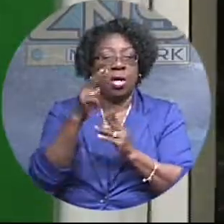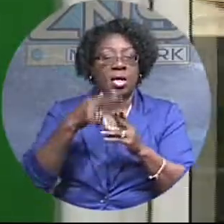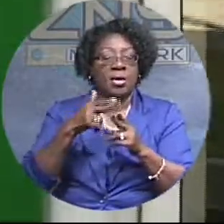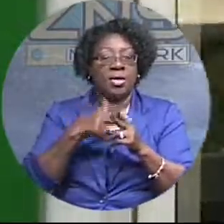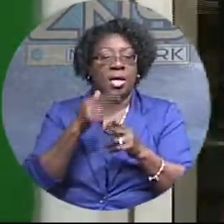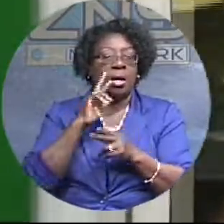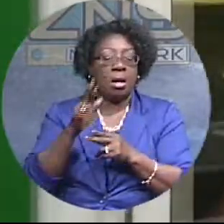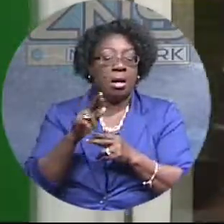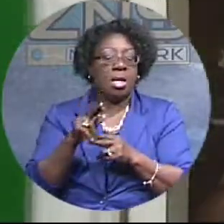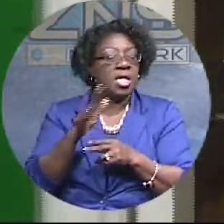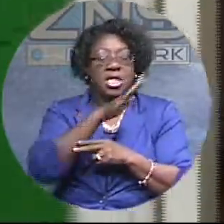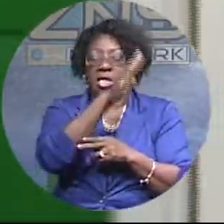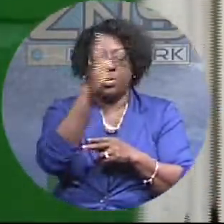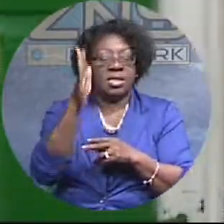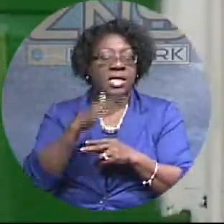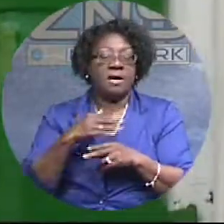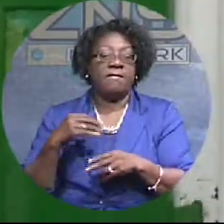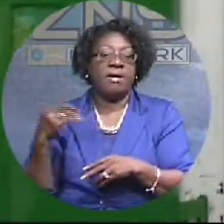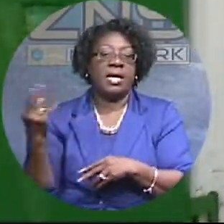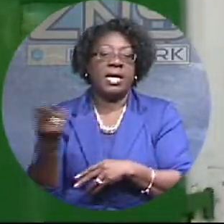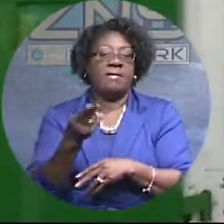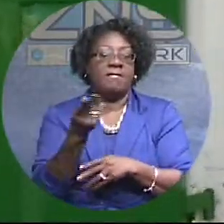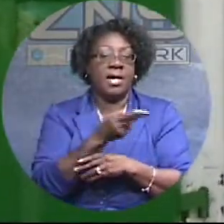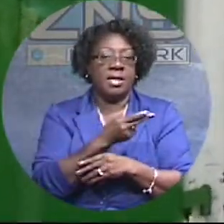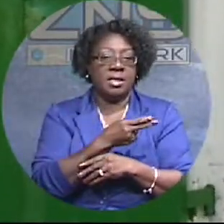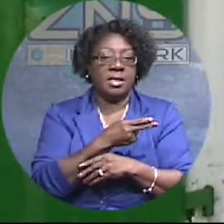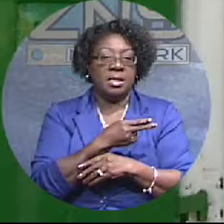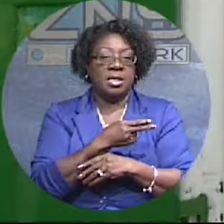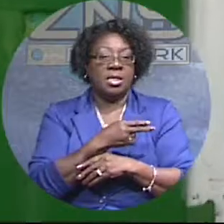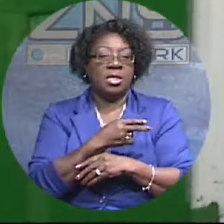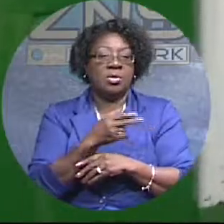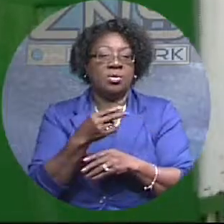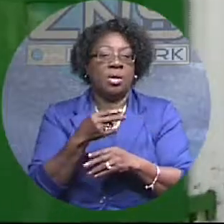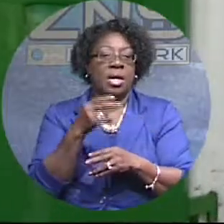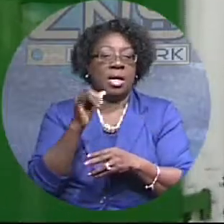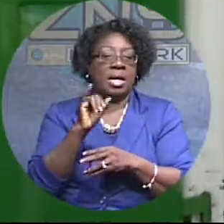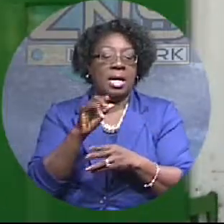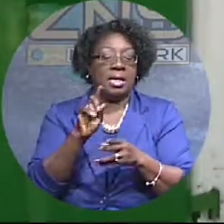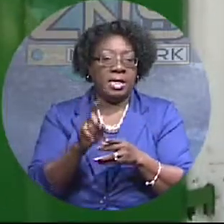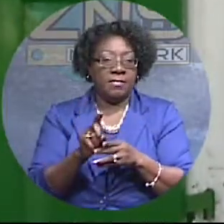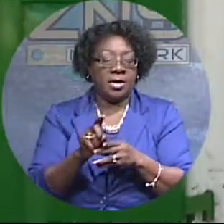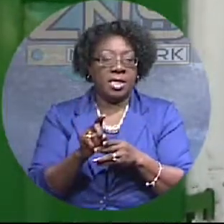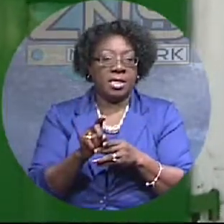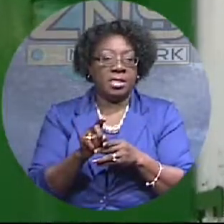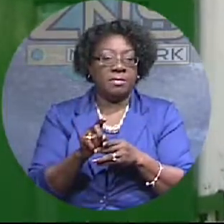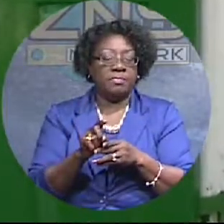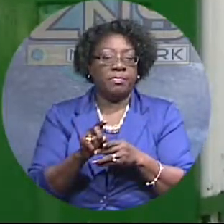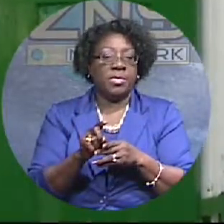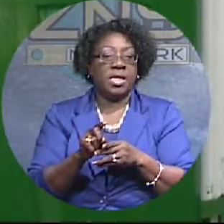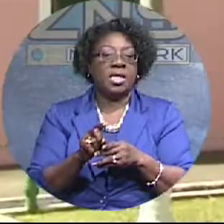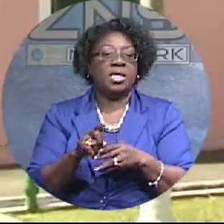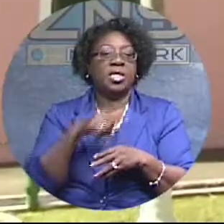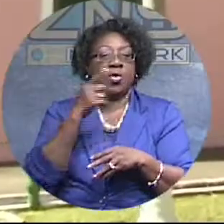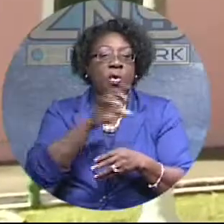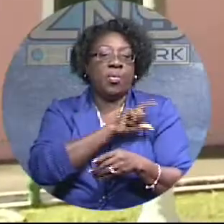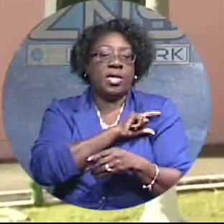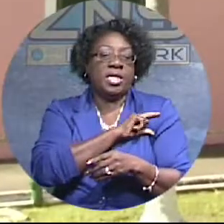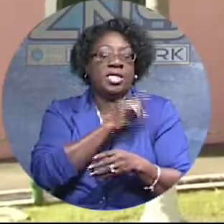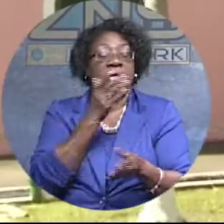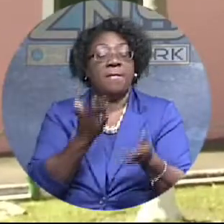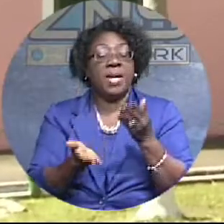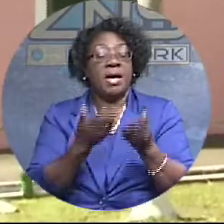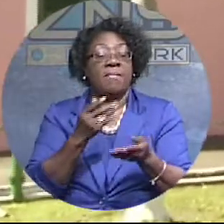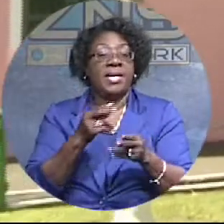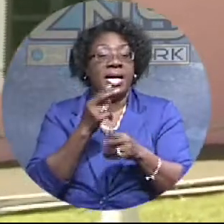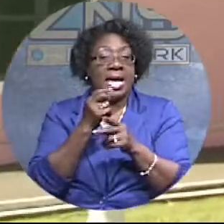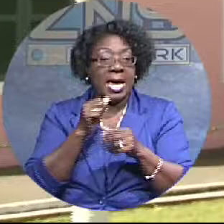was never invited to an identification parade, even though she said she told police that she may have been able to identify the shooter if she saw